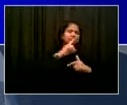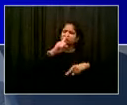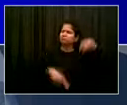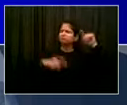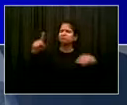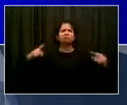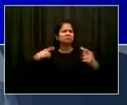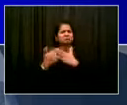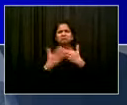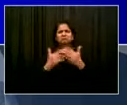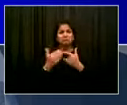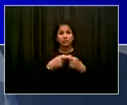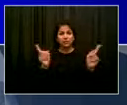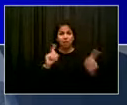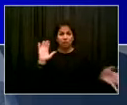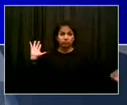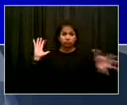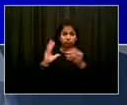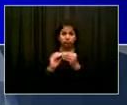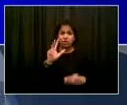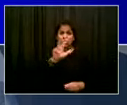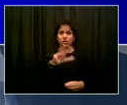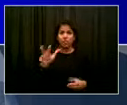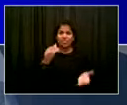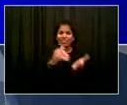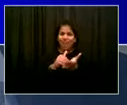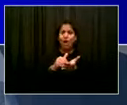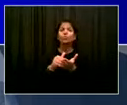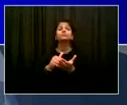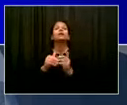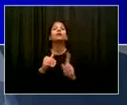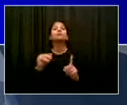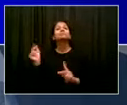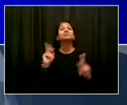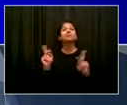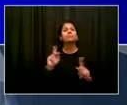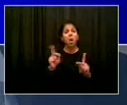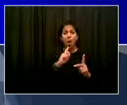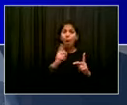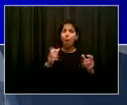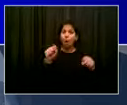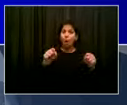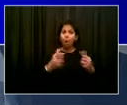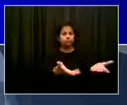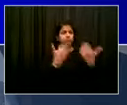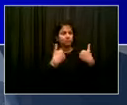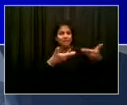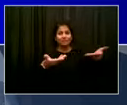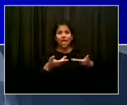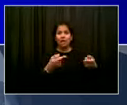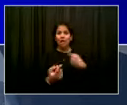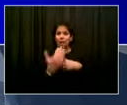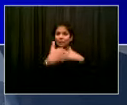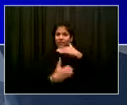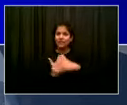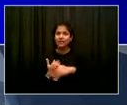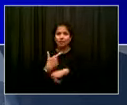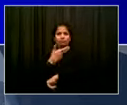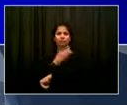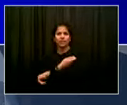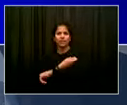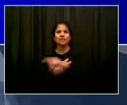vaccinated through the at-home initiative, and that's 46,000 doses that have been given. Obviously, some folks got their second dose at